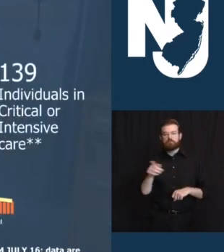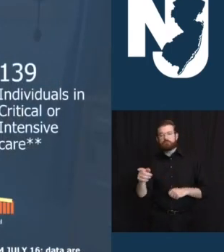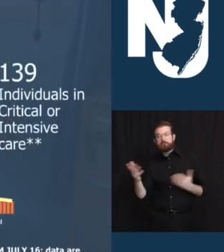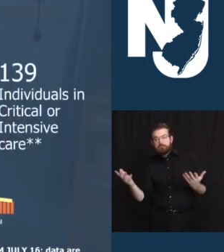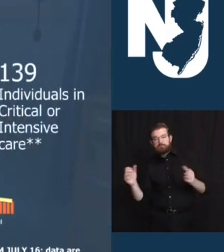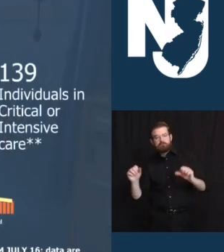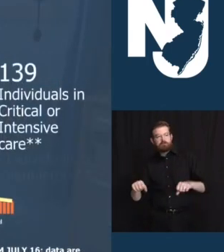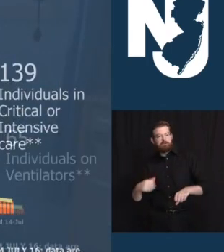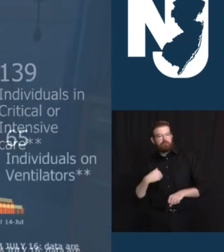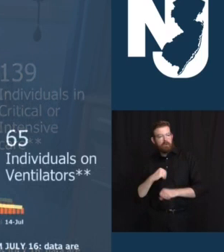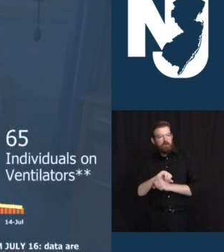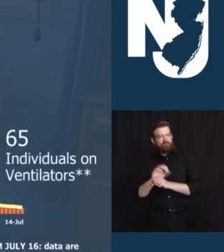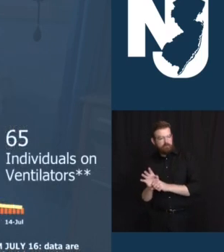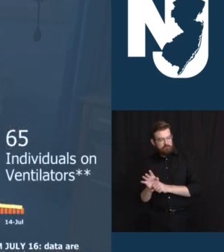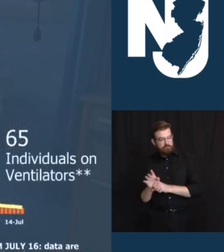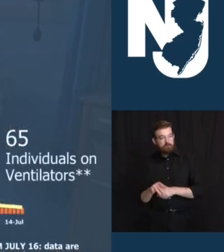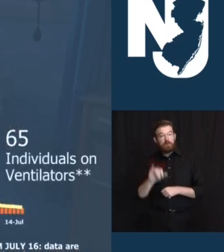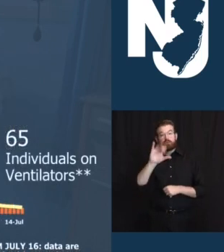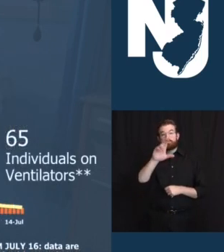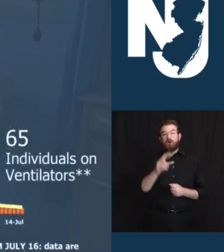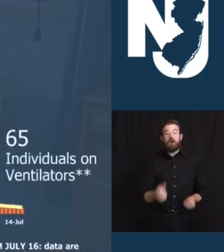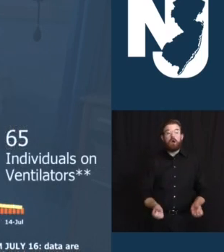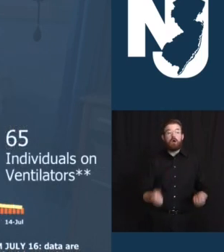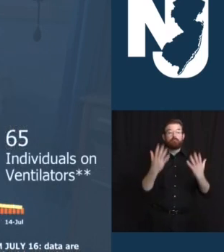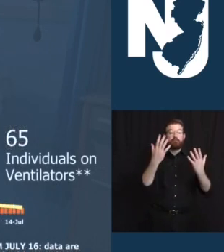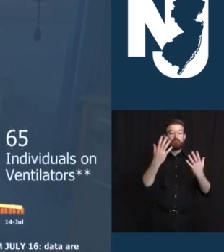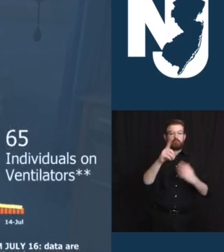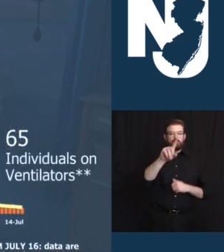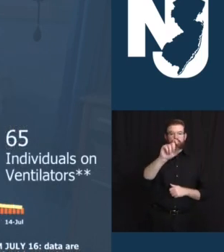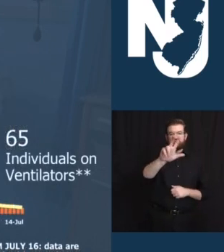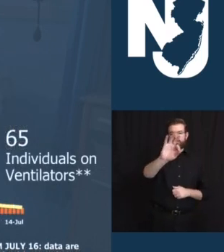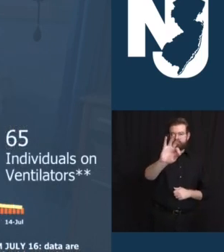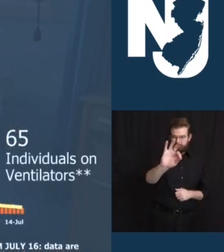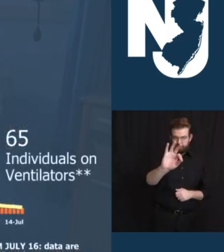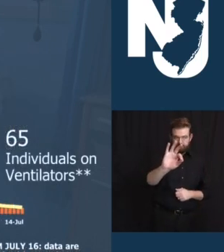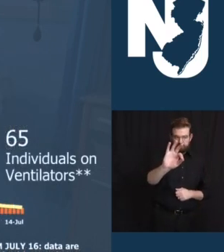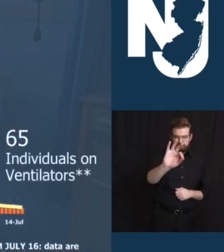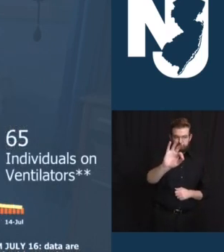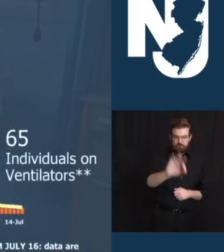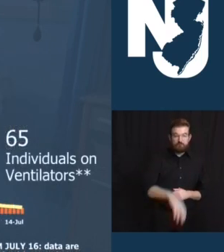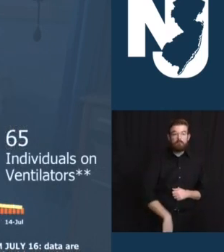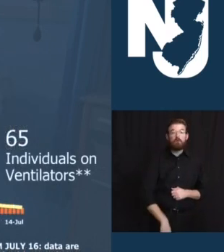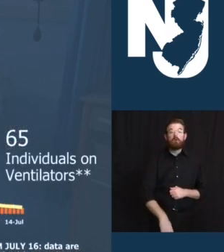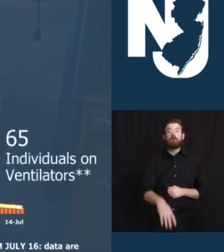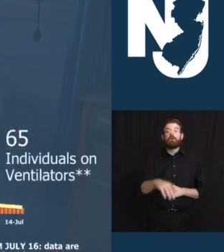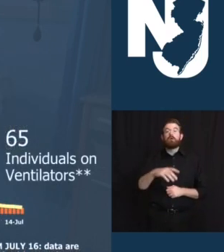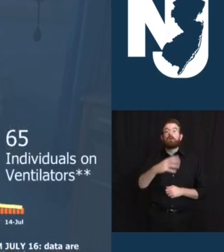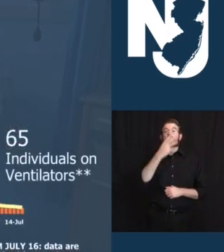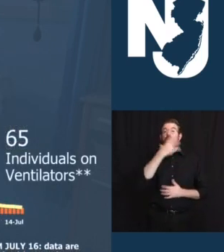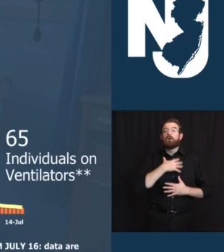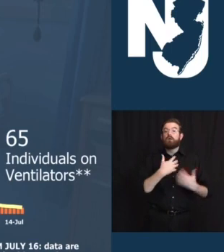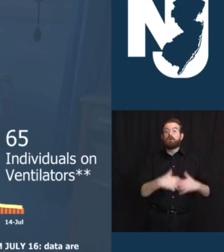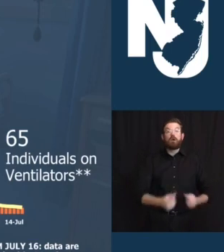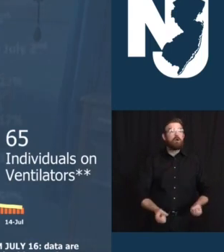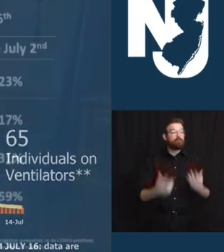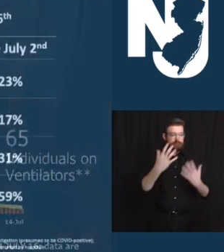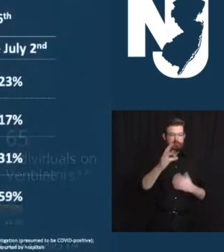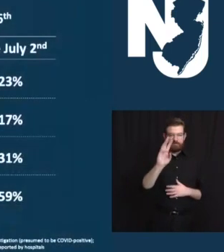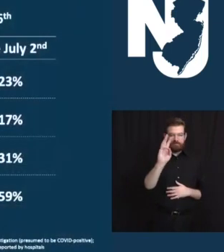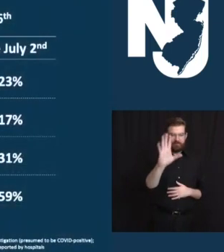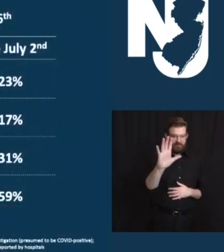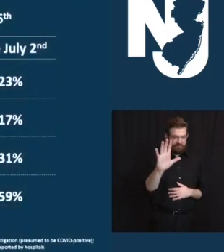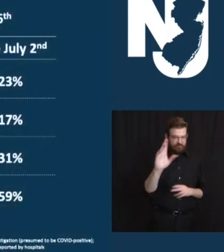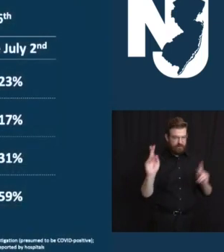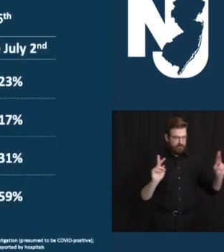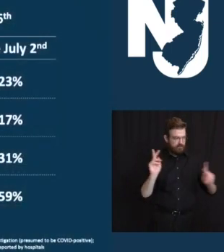139, and there were 65 ventilators in use, and that is certainly the lowest in a long, long time. These hospital metrics